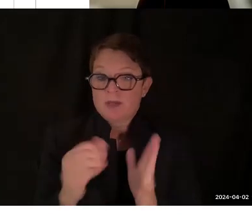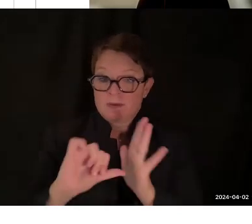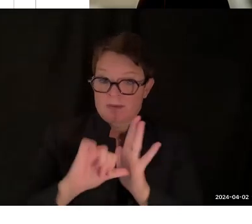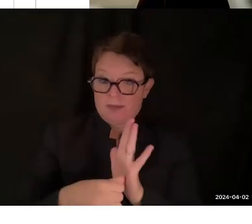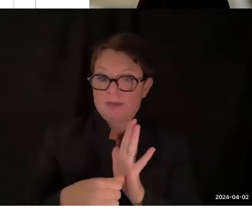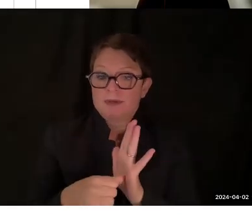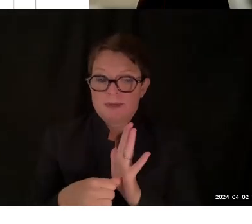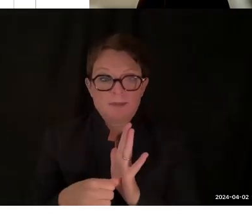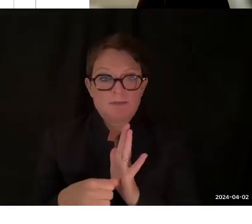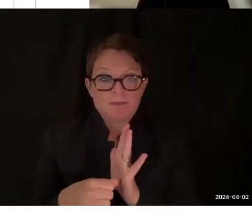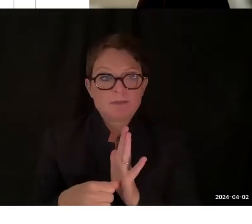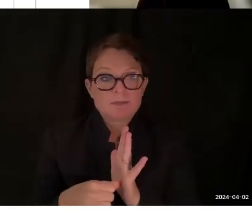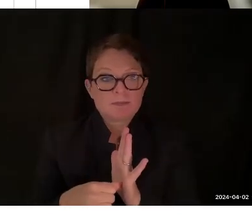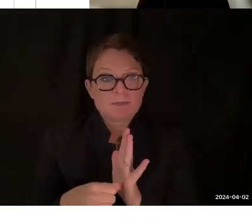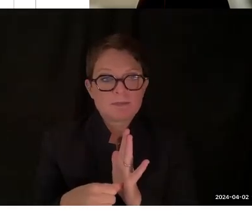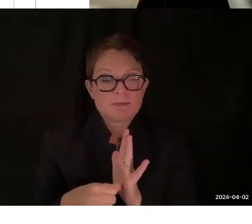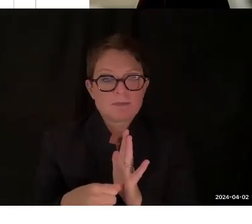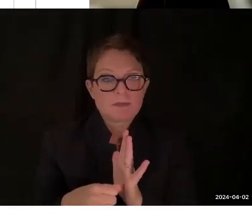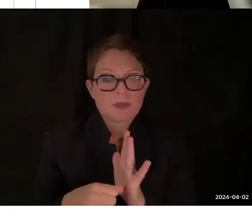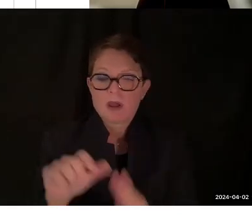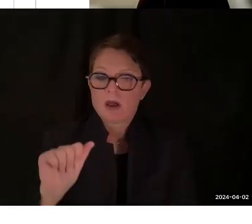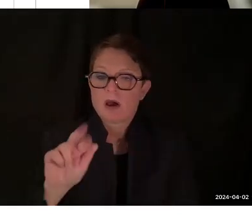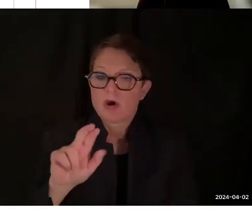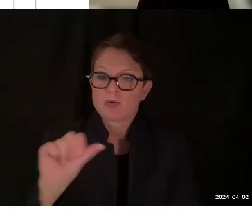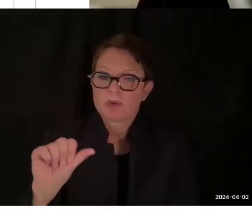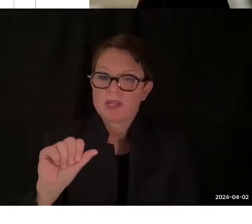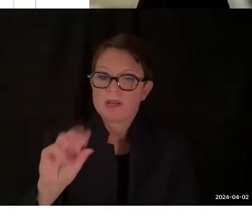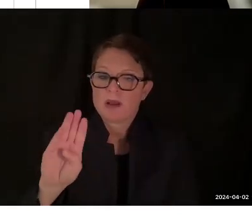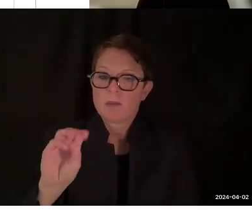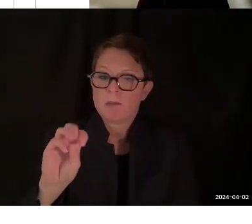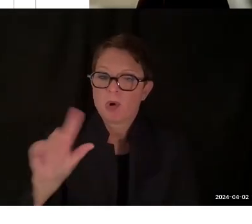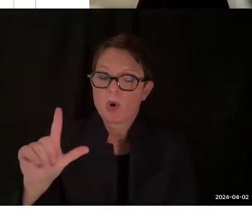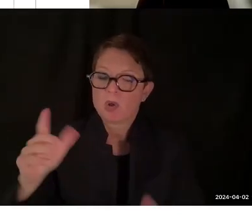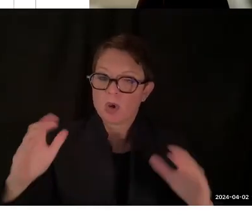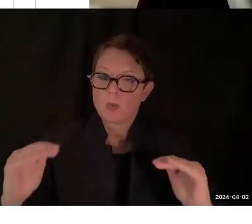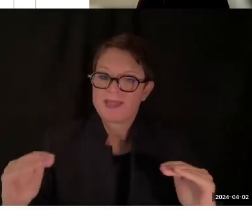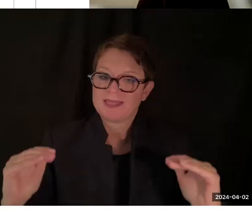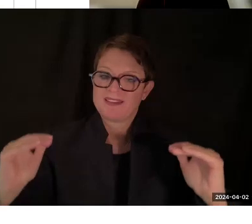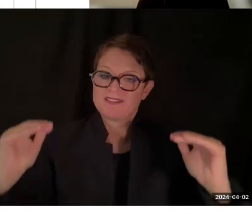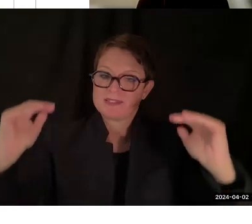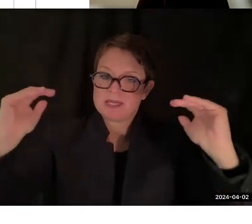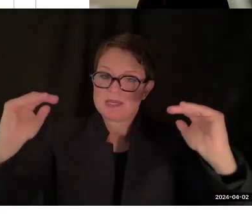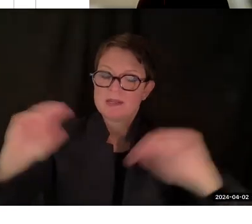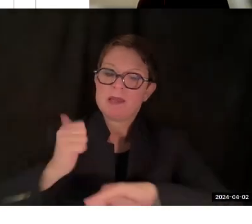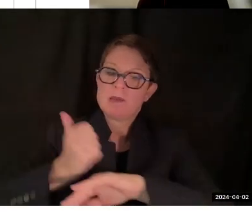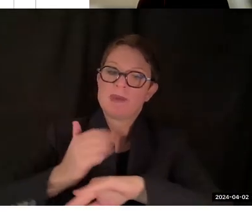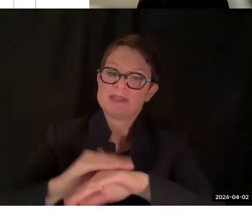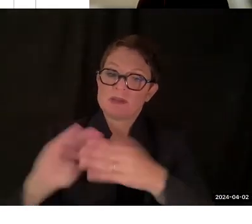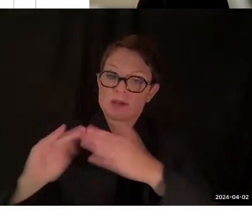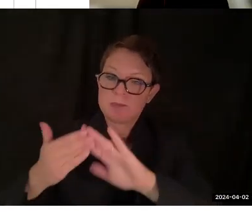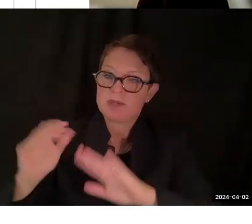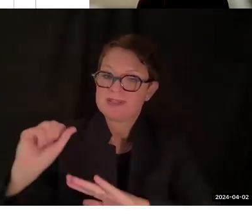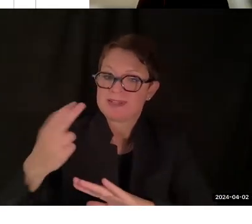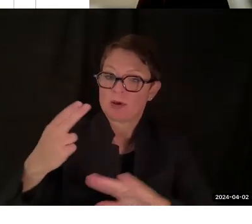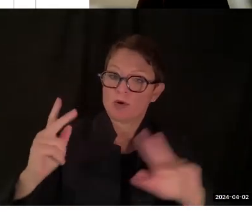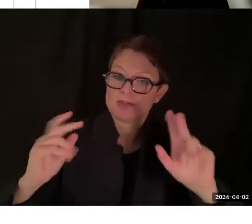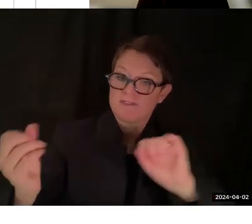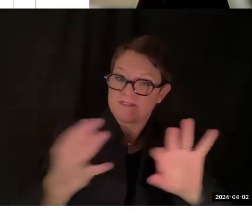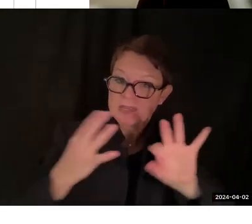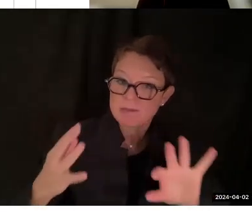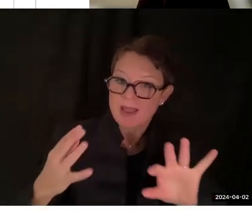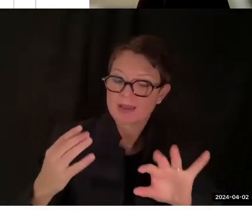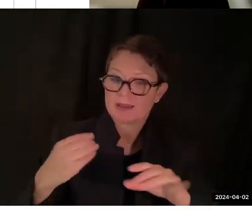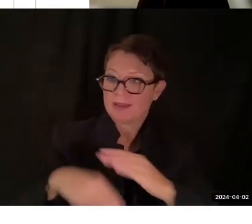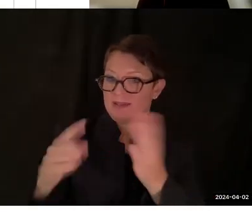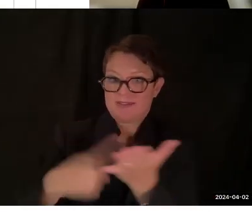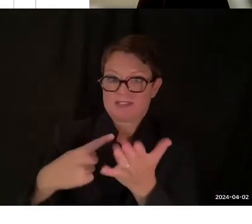reiterate that we have lifted the arena bowl based on community and stakeholder feedback in forums just like this